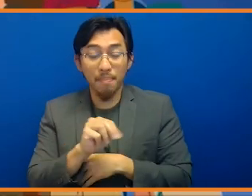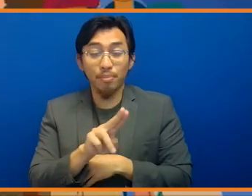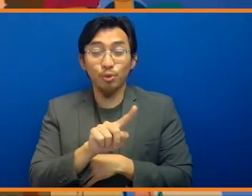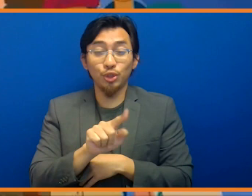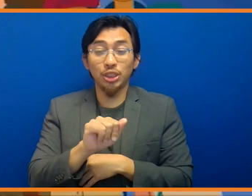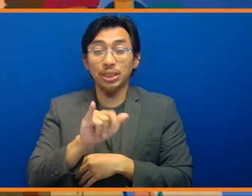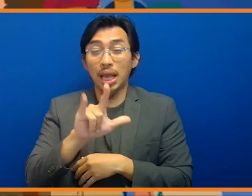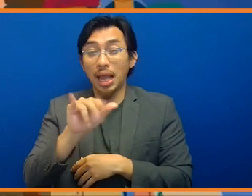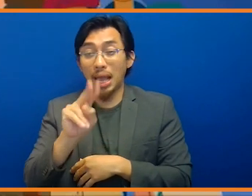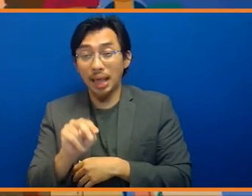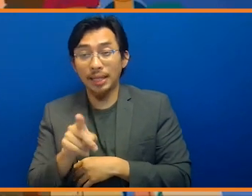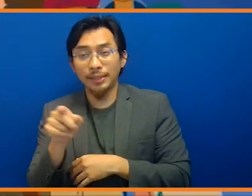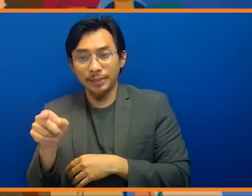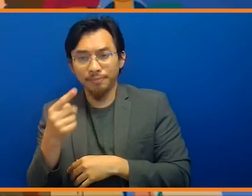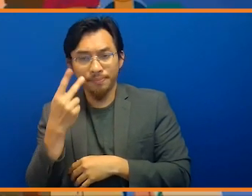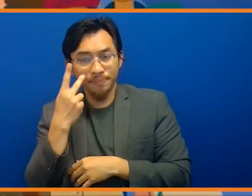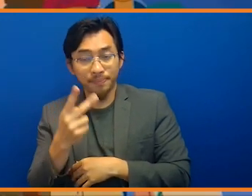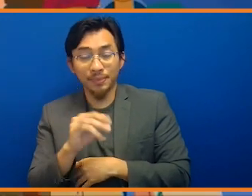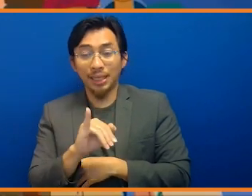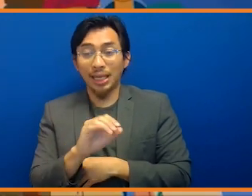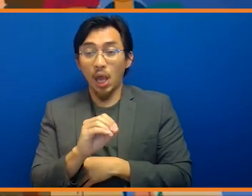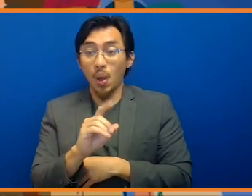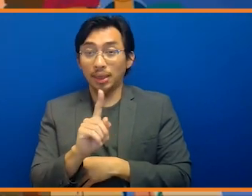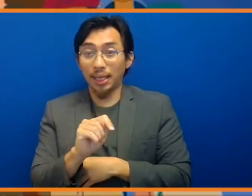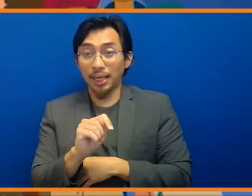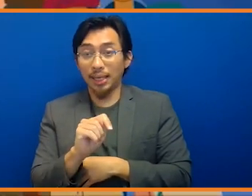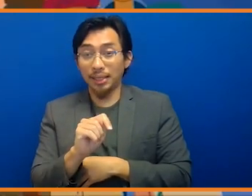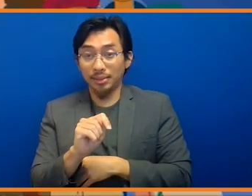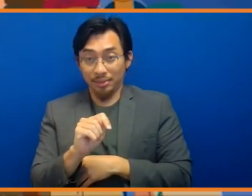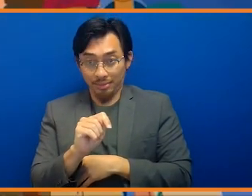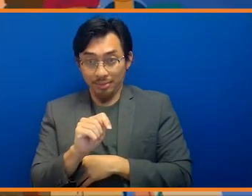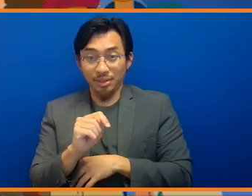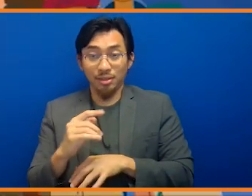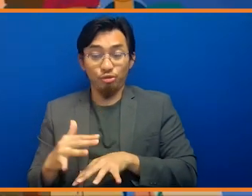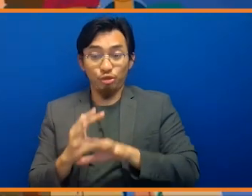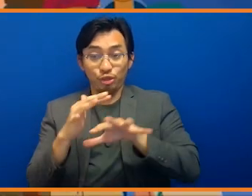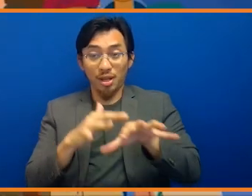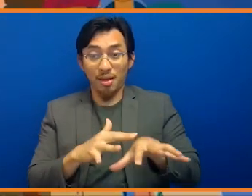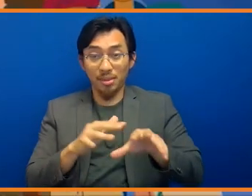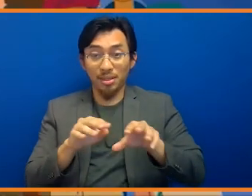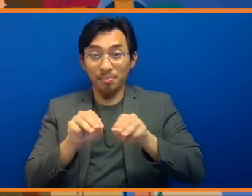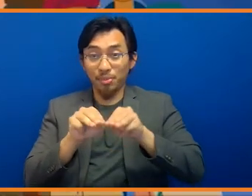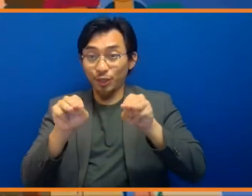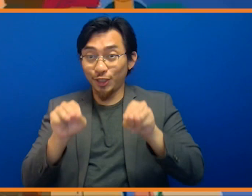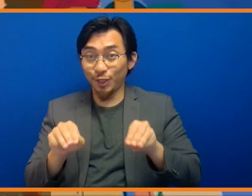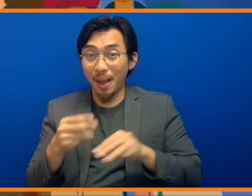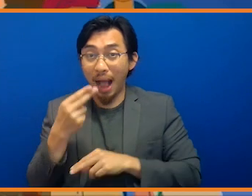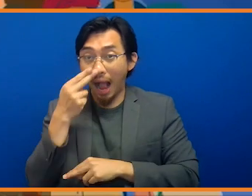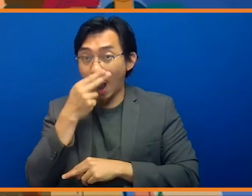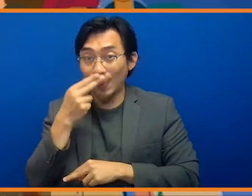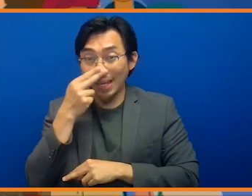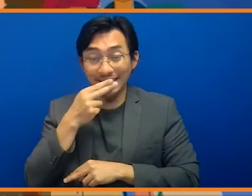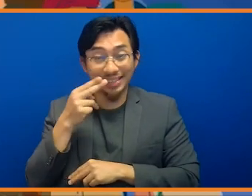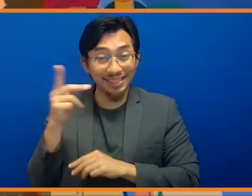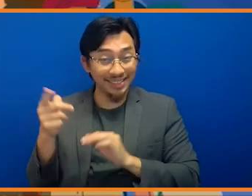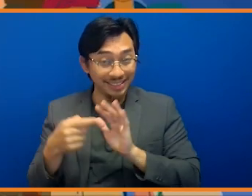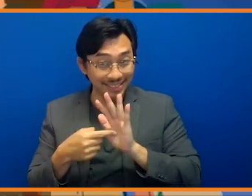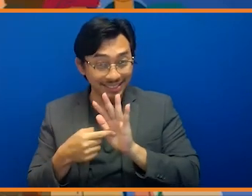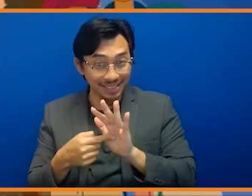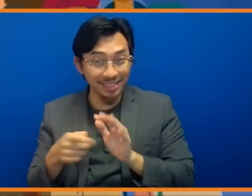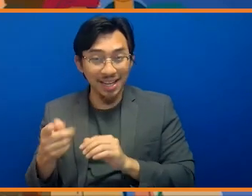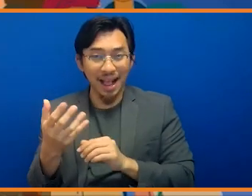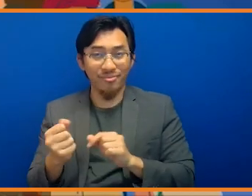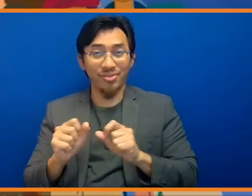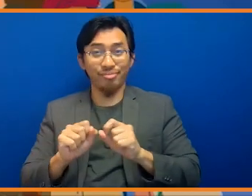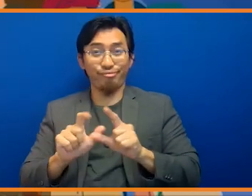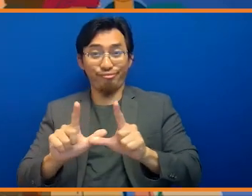indicate for the IoT display at the Tsunami Museum at Hawaii, they have